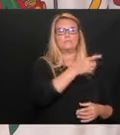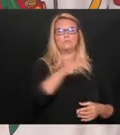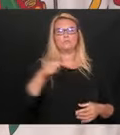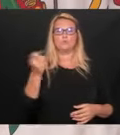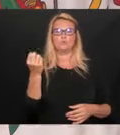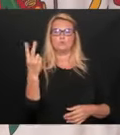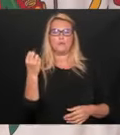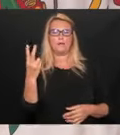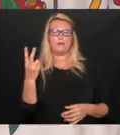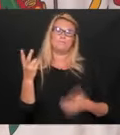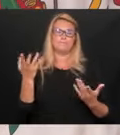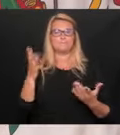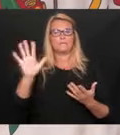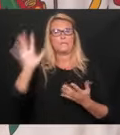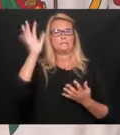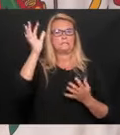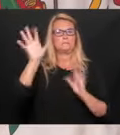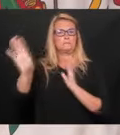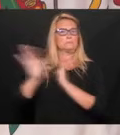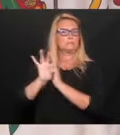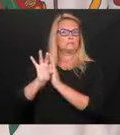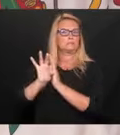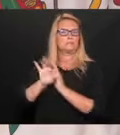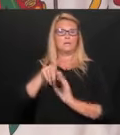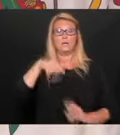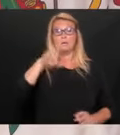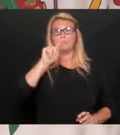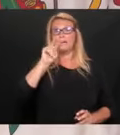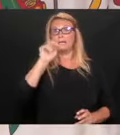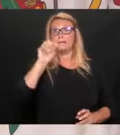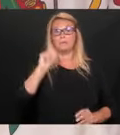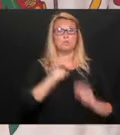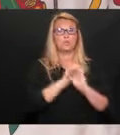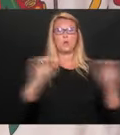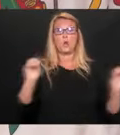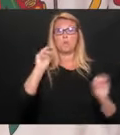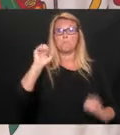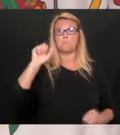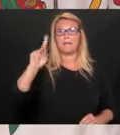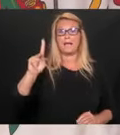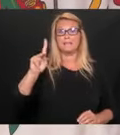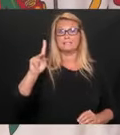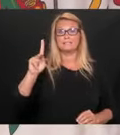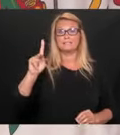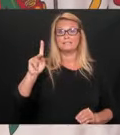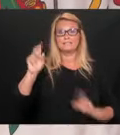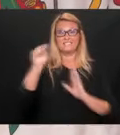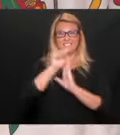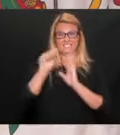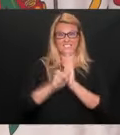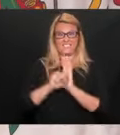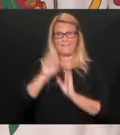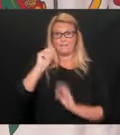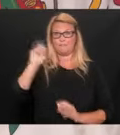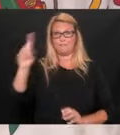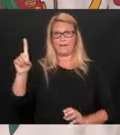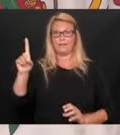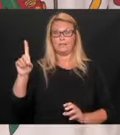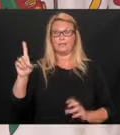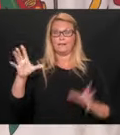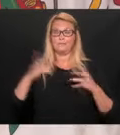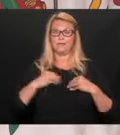it's optional. Putnam County is saying no mask, and the state of Maryland has adopted a similar policy